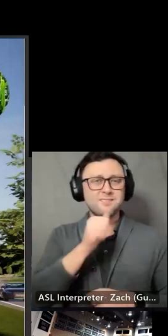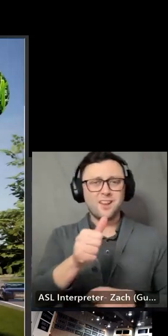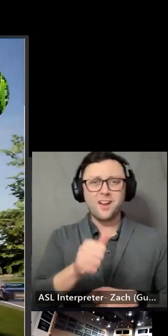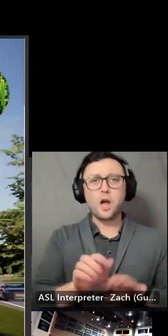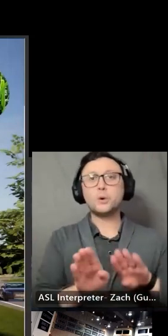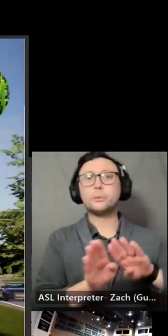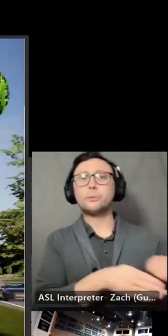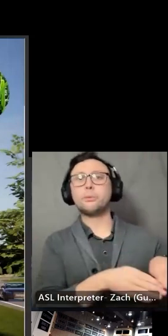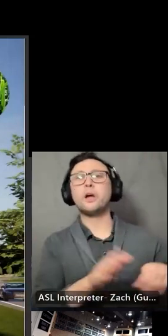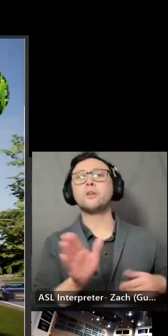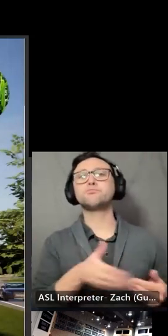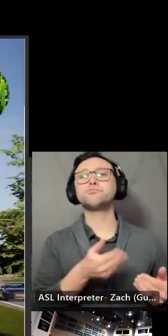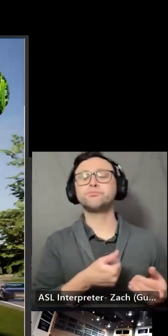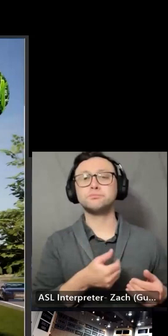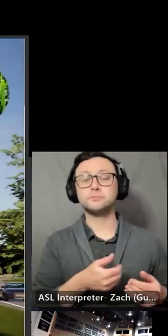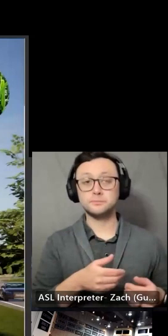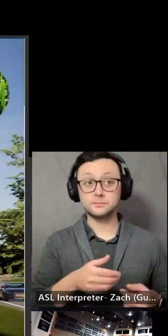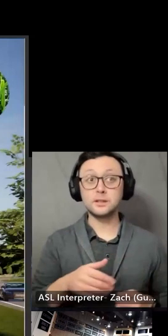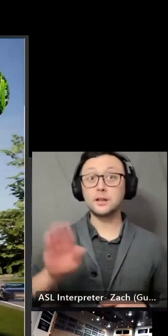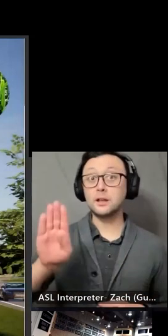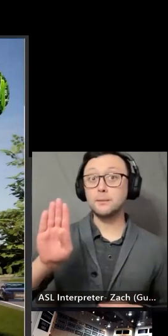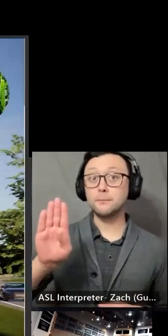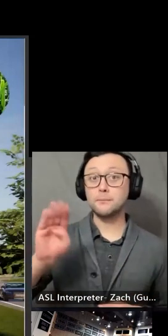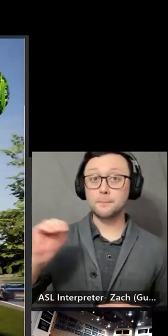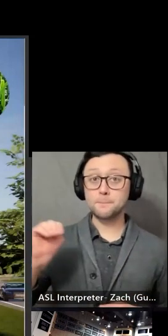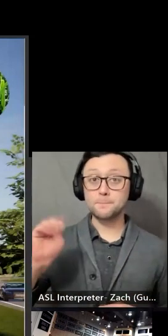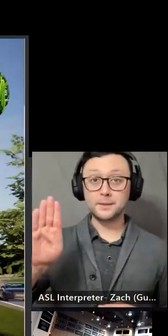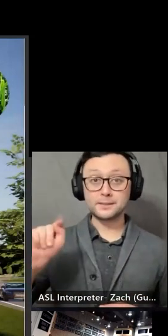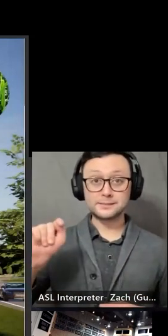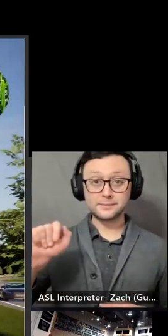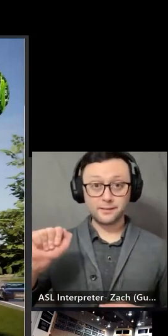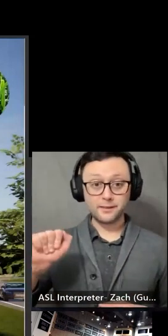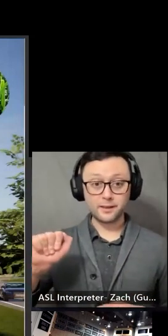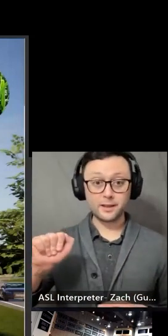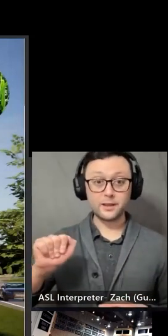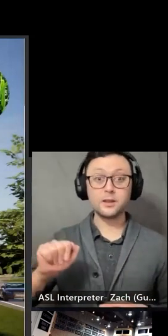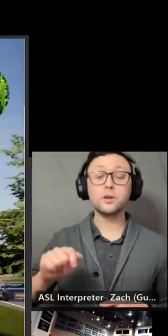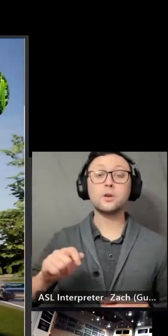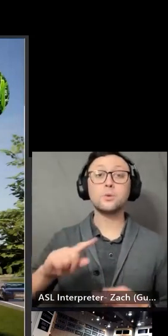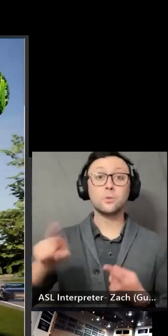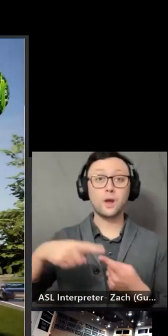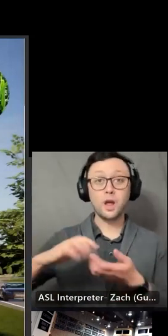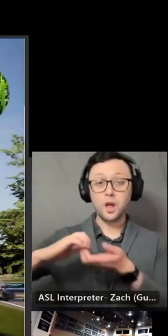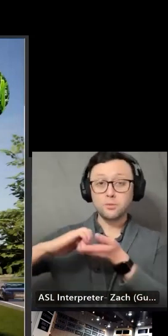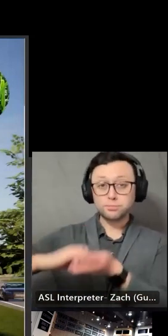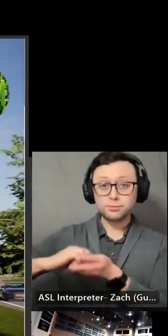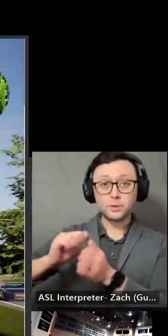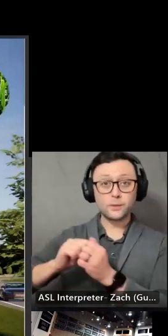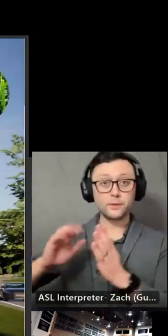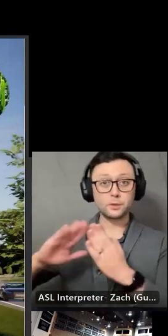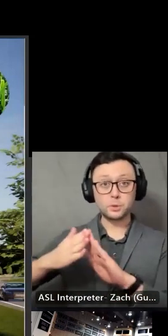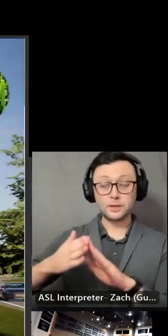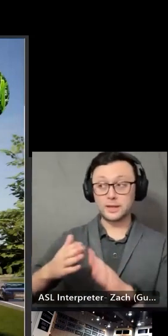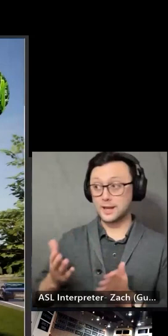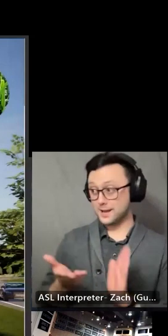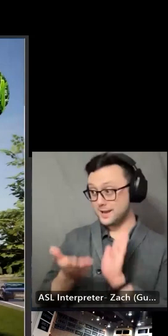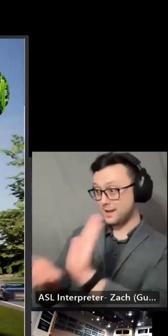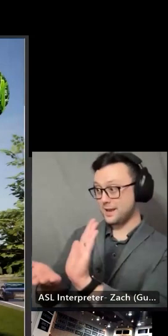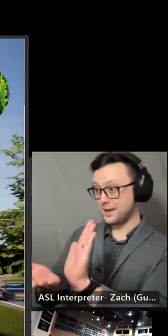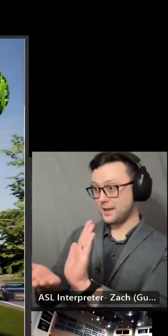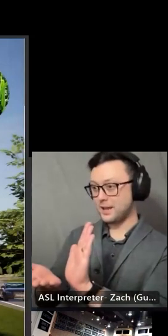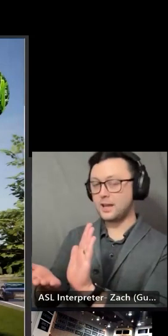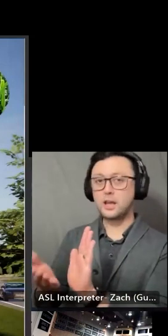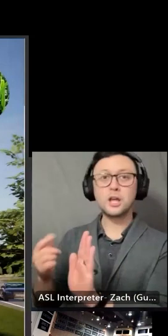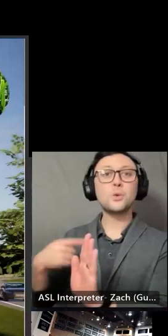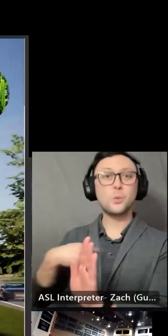And I hope that the MBTA will realize that one meeting with the community to introduce us to this is not the way